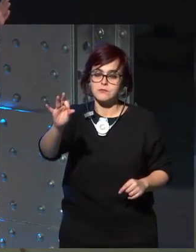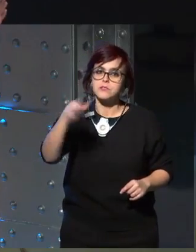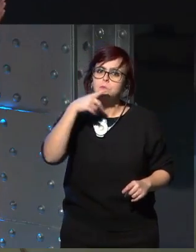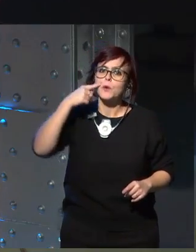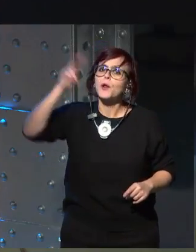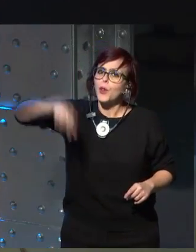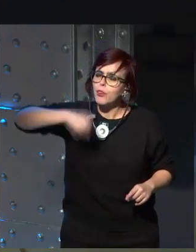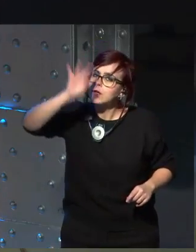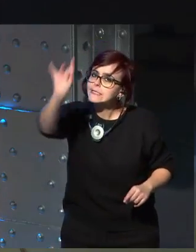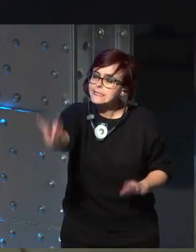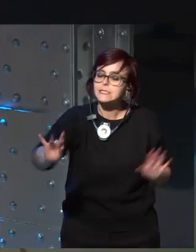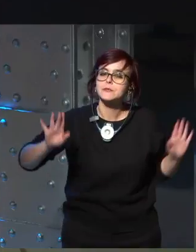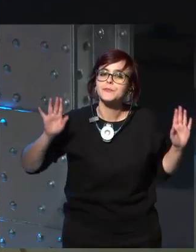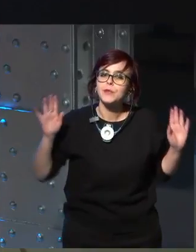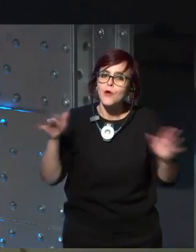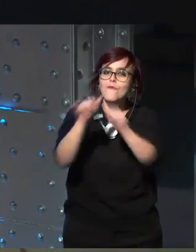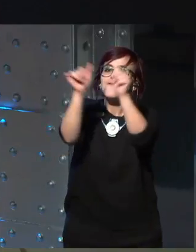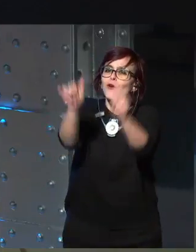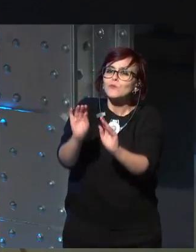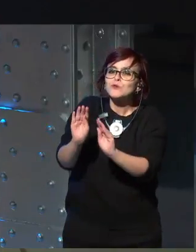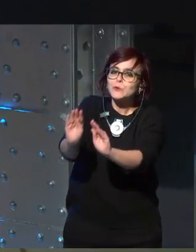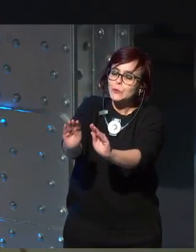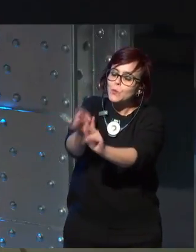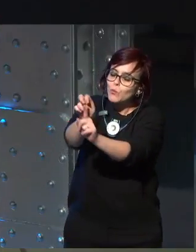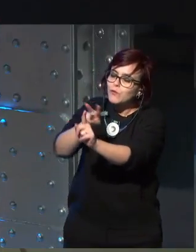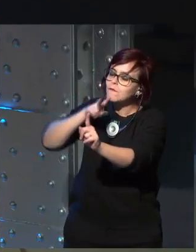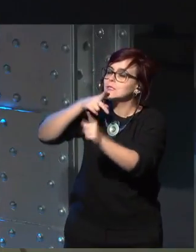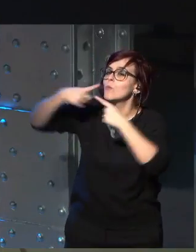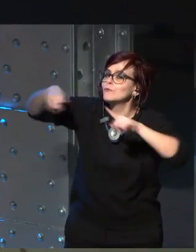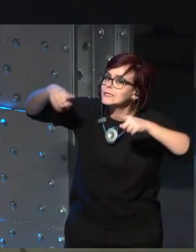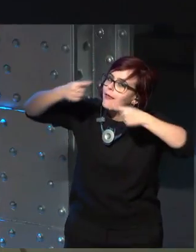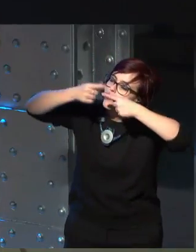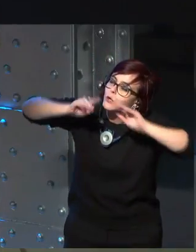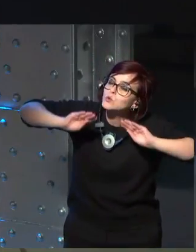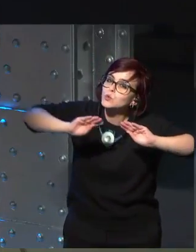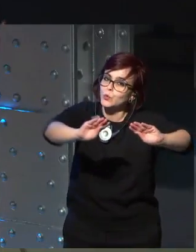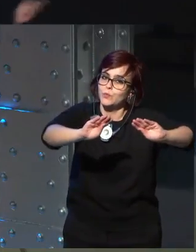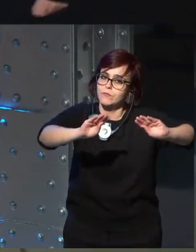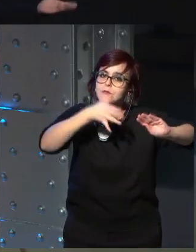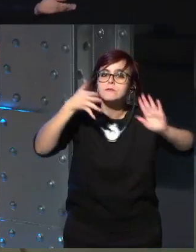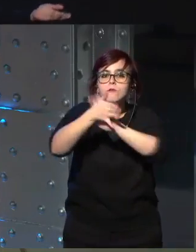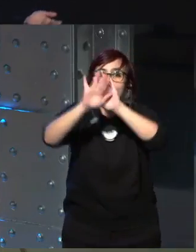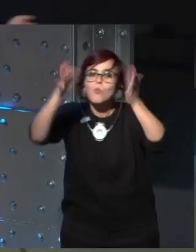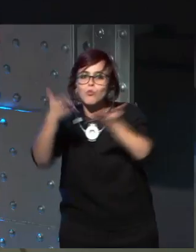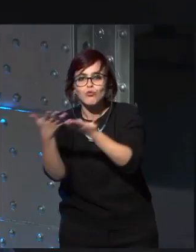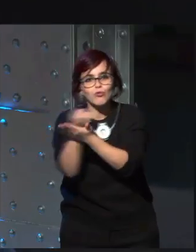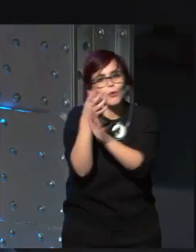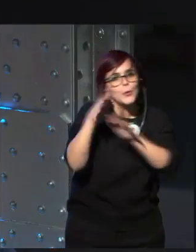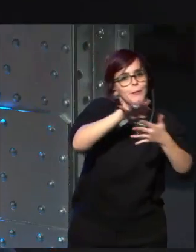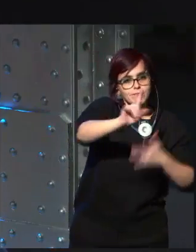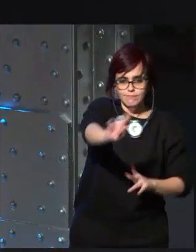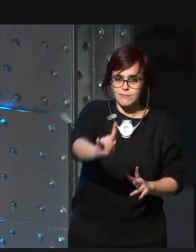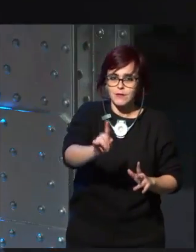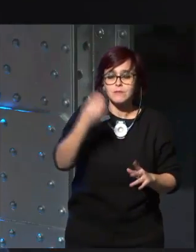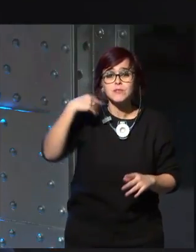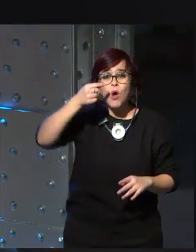widely acclaimed, but he's got a very specific way to look at music. And perhaps it's not applicable to everyone. And then what